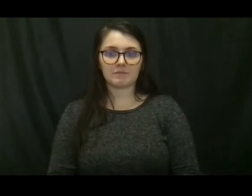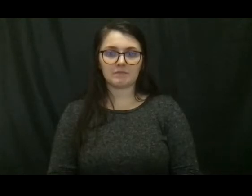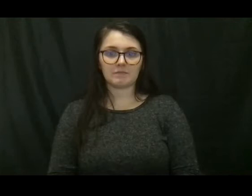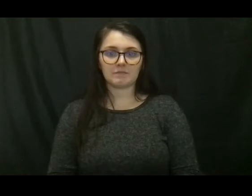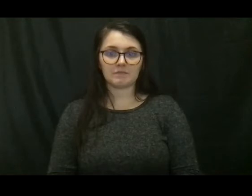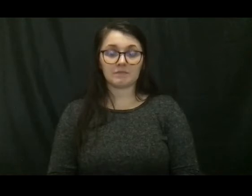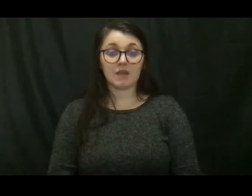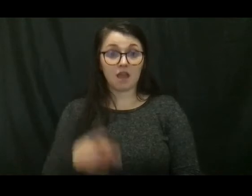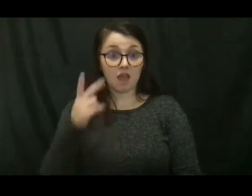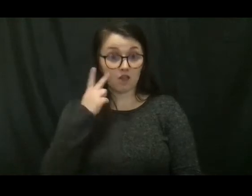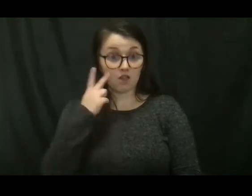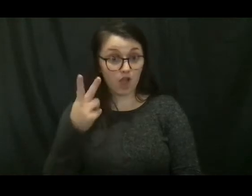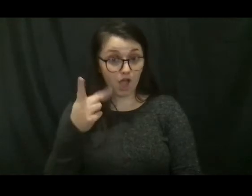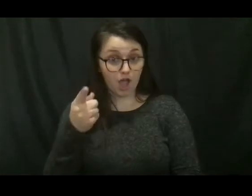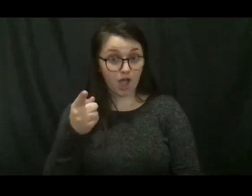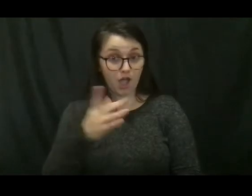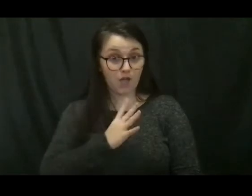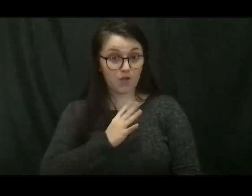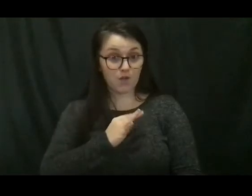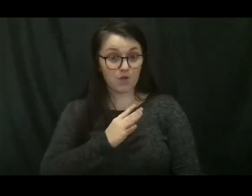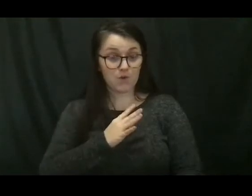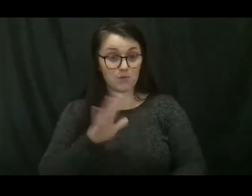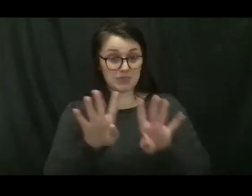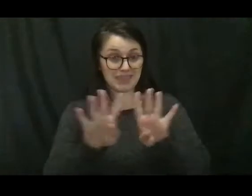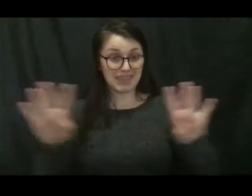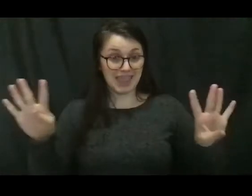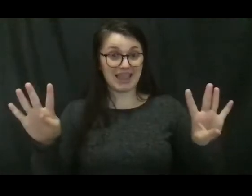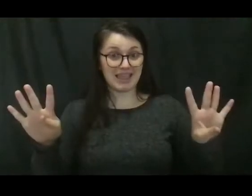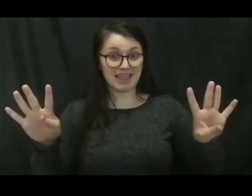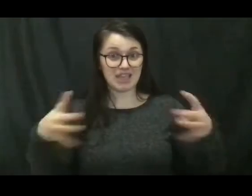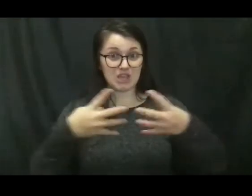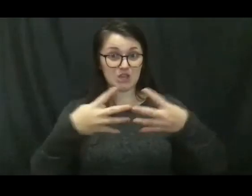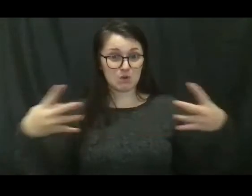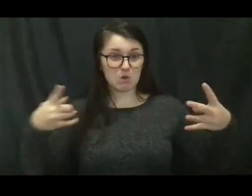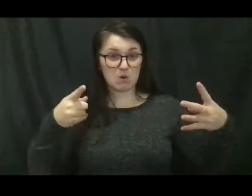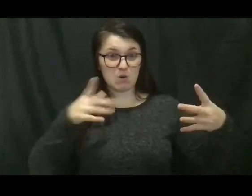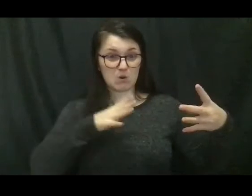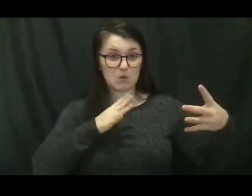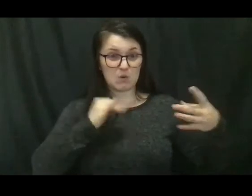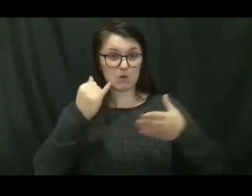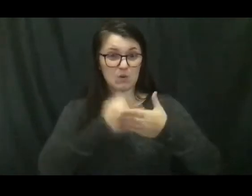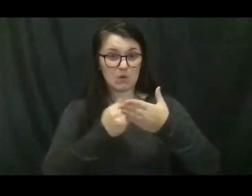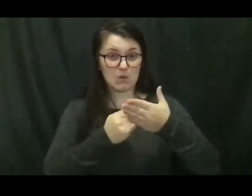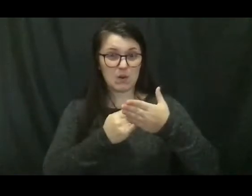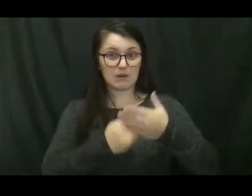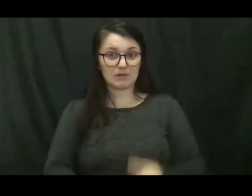Look at this, you guys. Look at that gate. Are you seeing that cool art? Getting you up